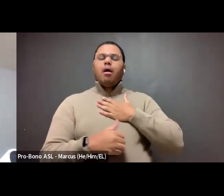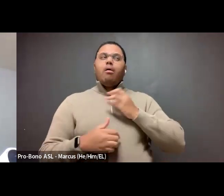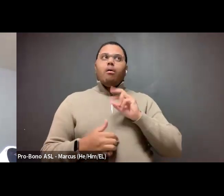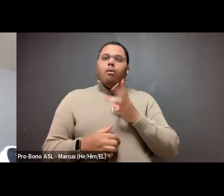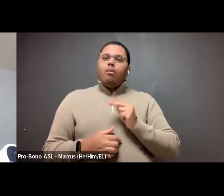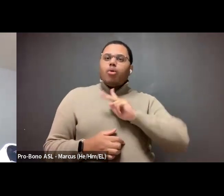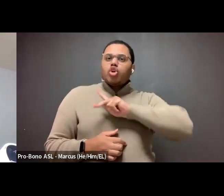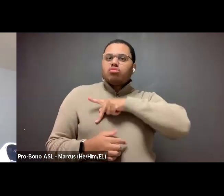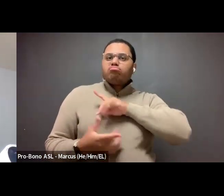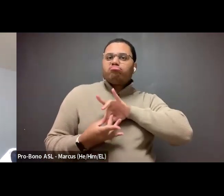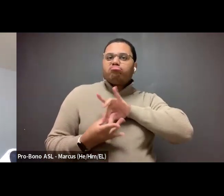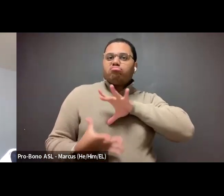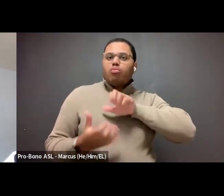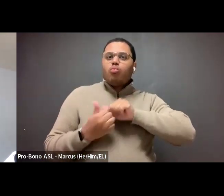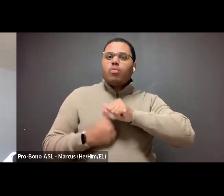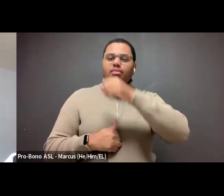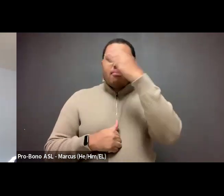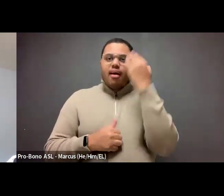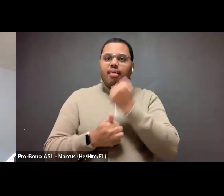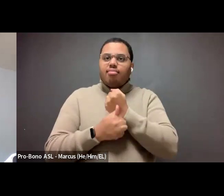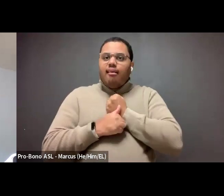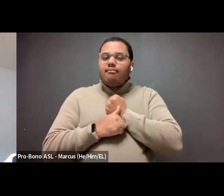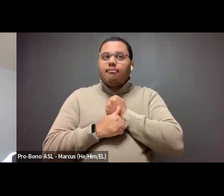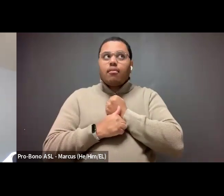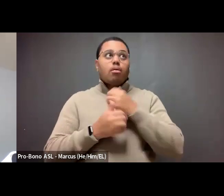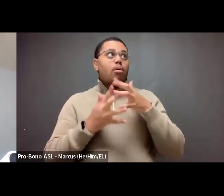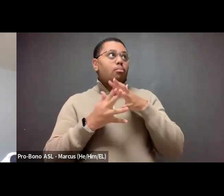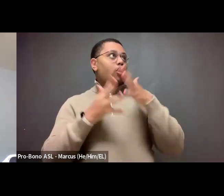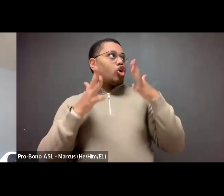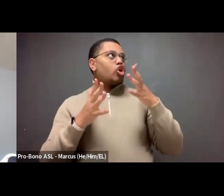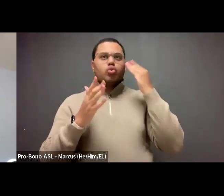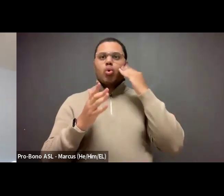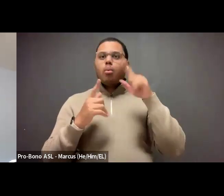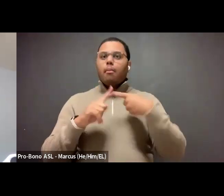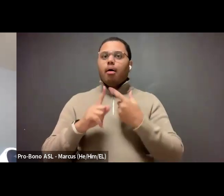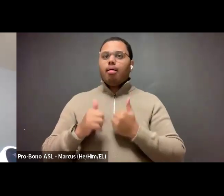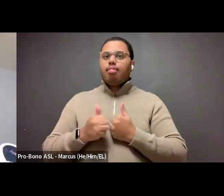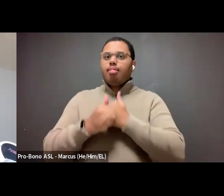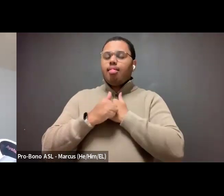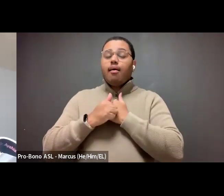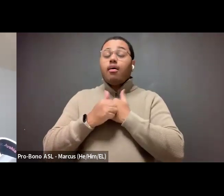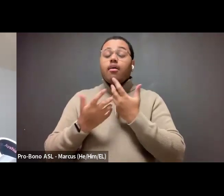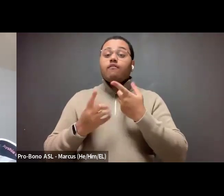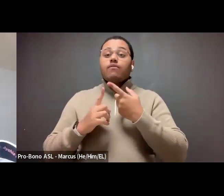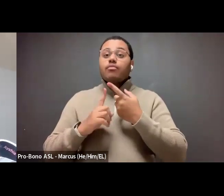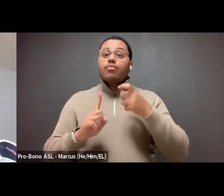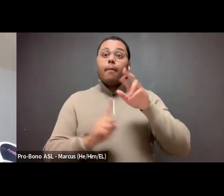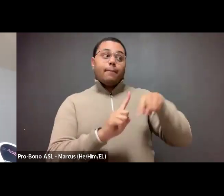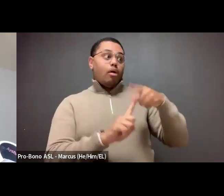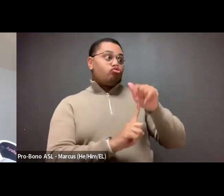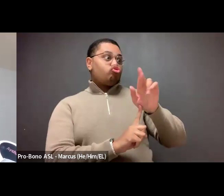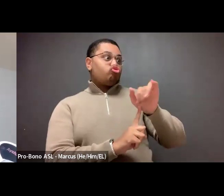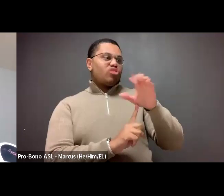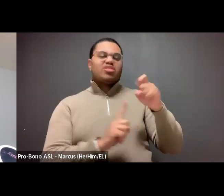Black love. A lot of what Americans know about race comes from the stories artists tell. I grew up on